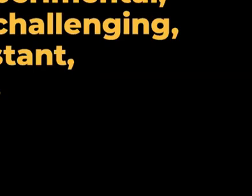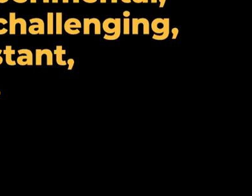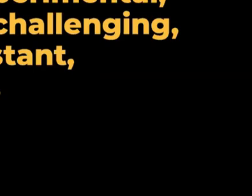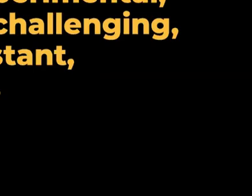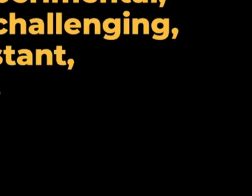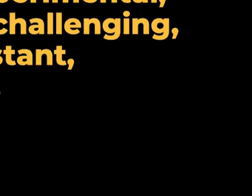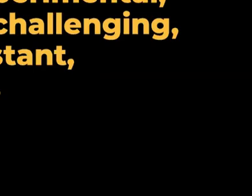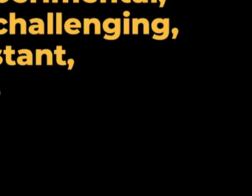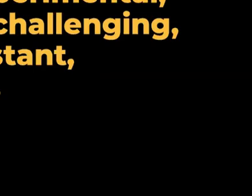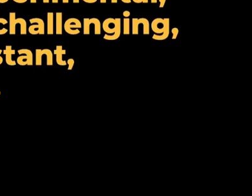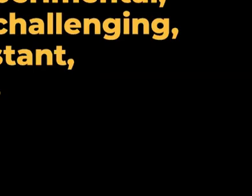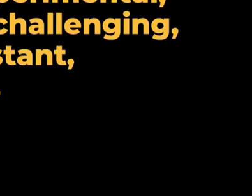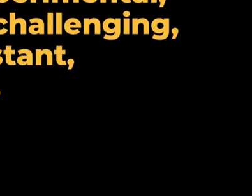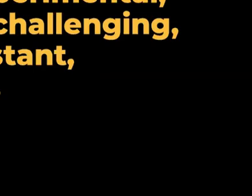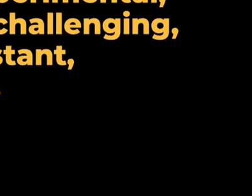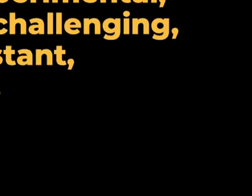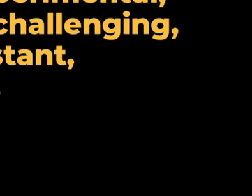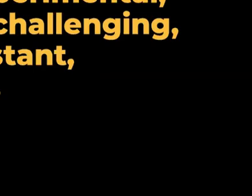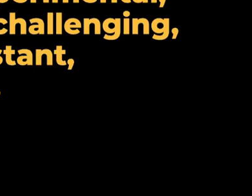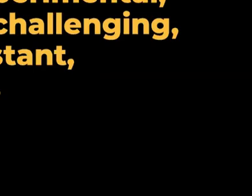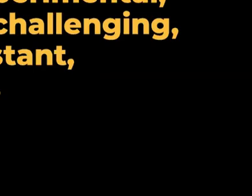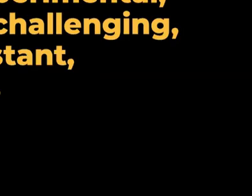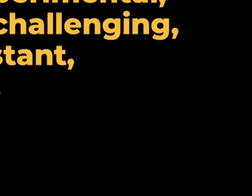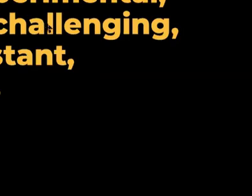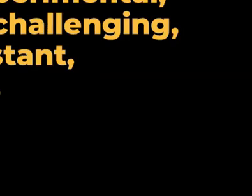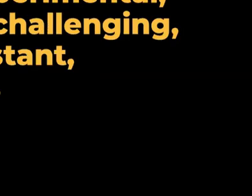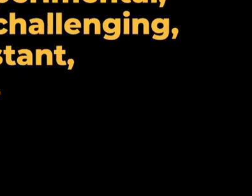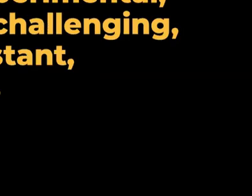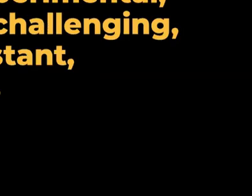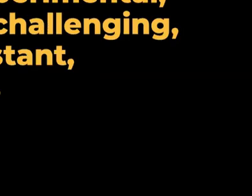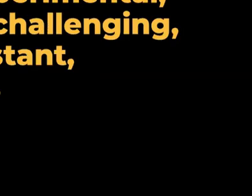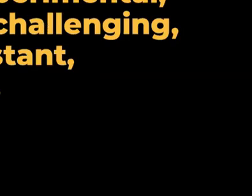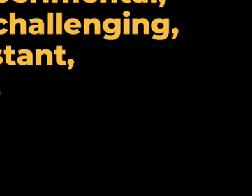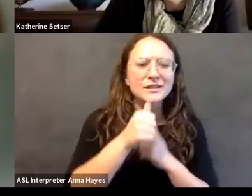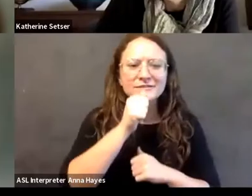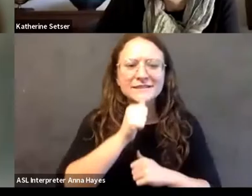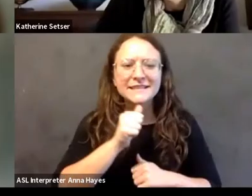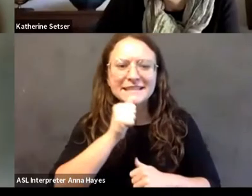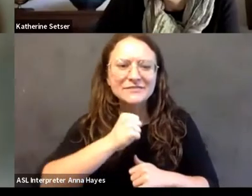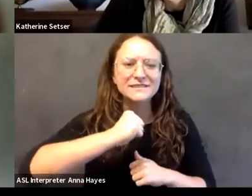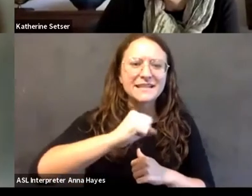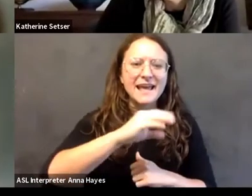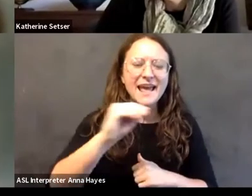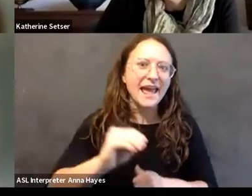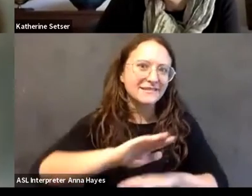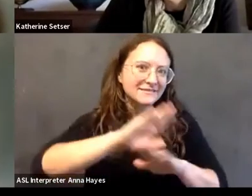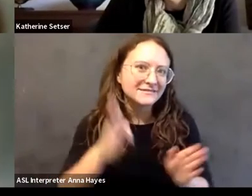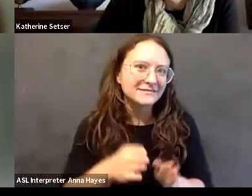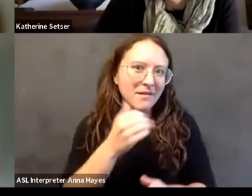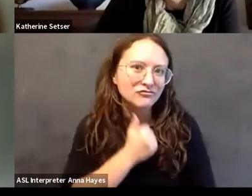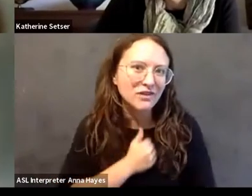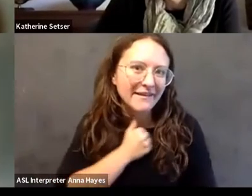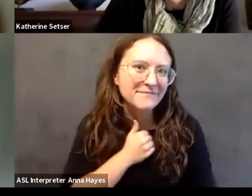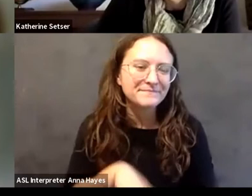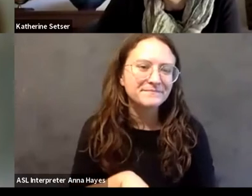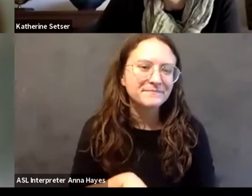challenging, resilient, resistant, and unapologetic. So I'm gonna stop there, but I'll share the slides.